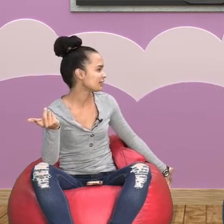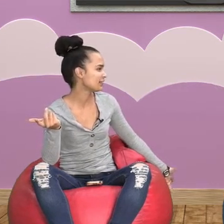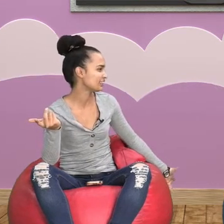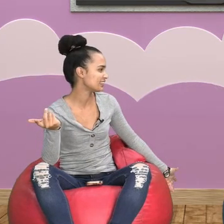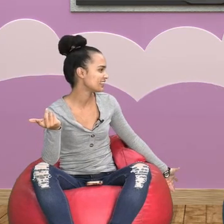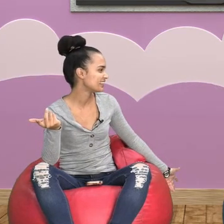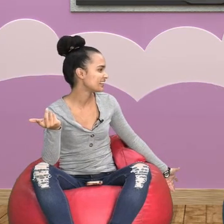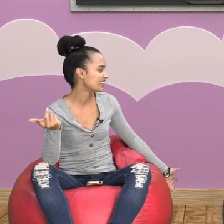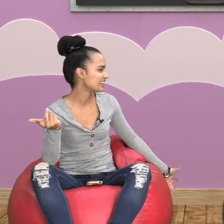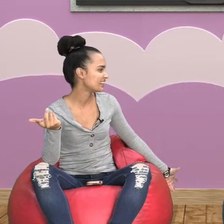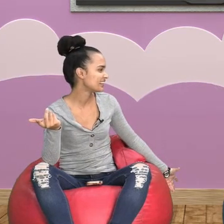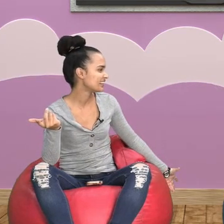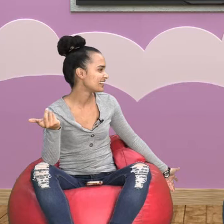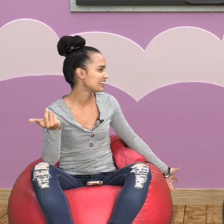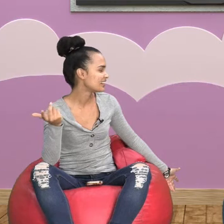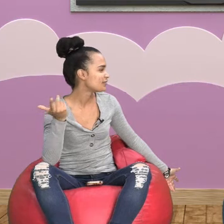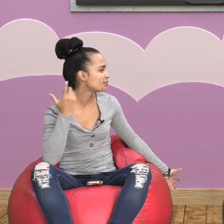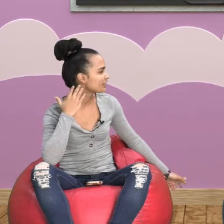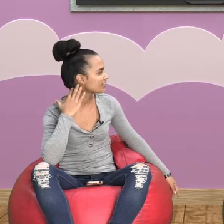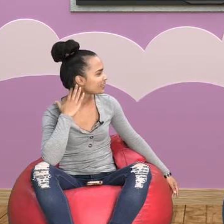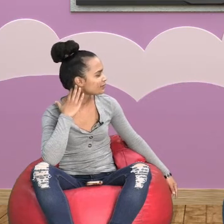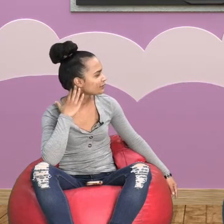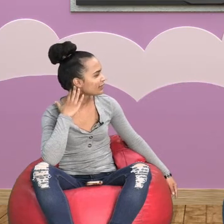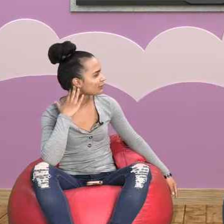why not? Really?